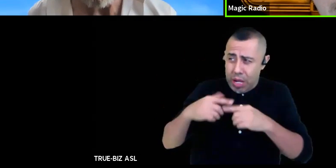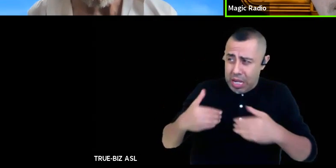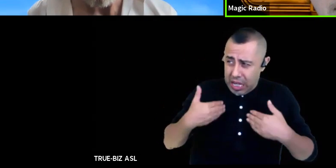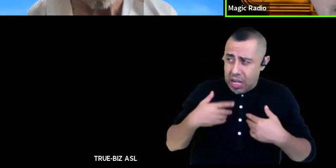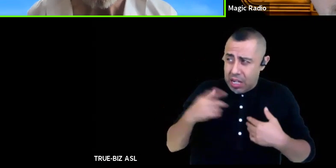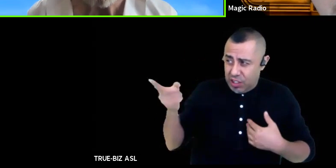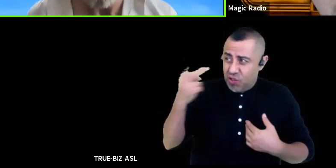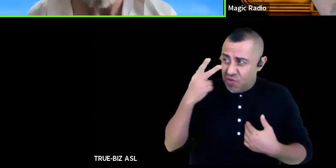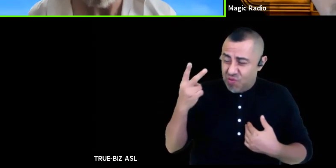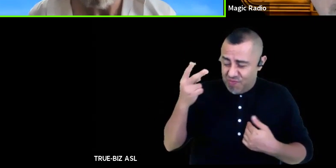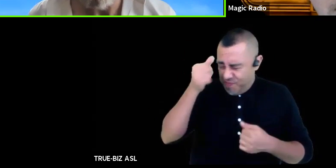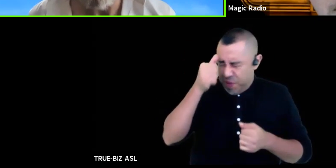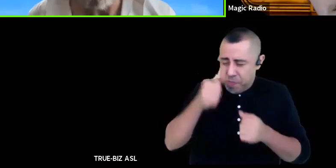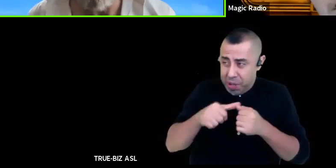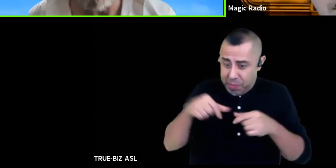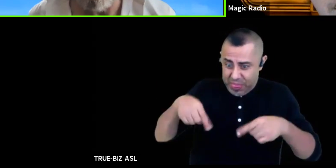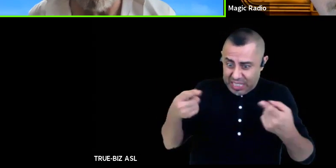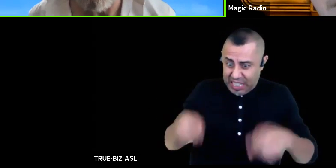no